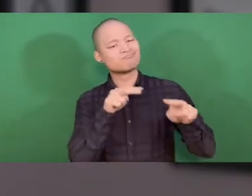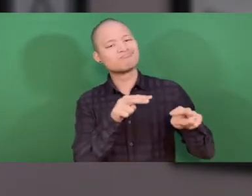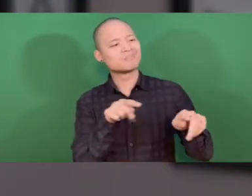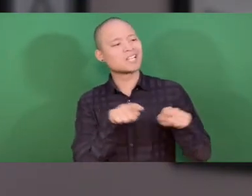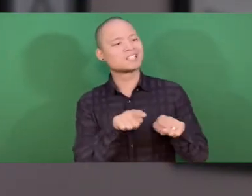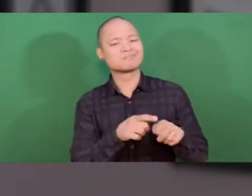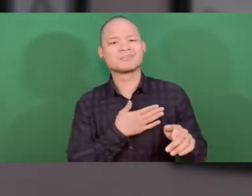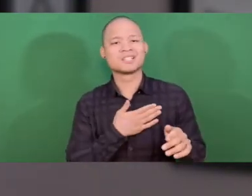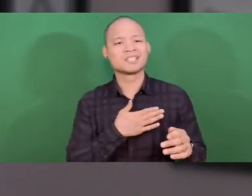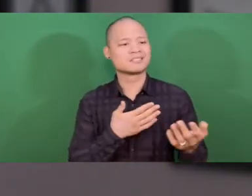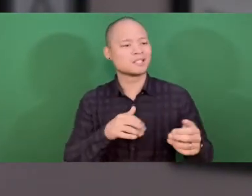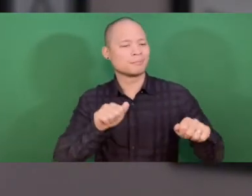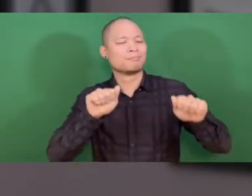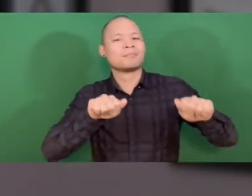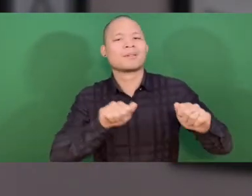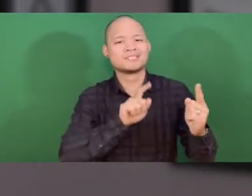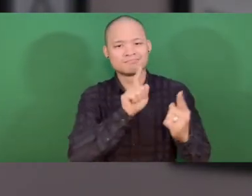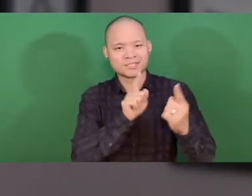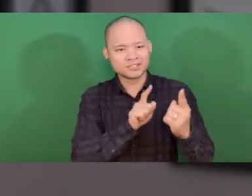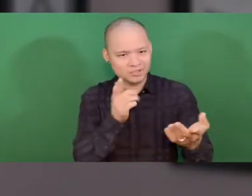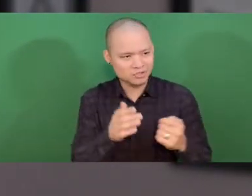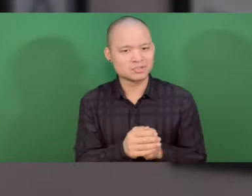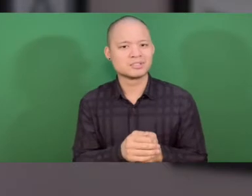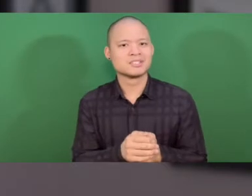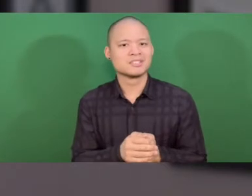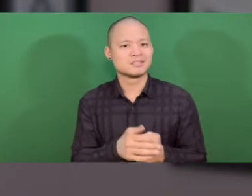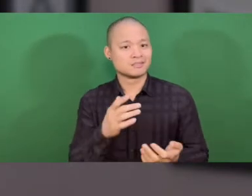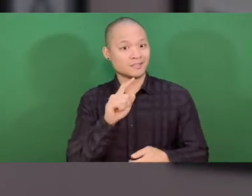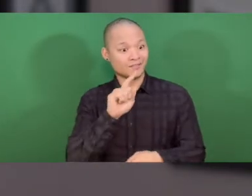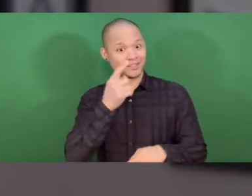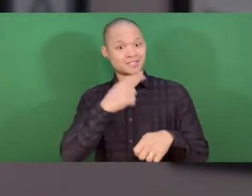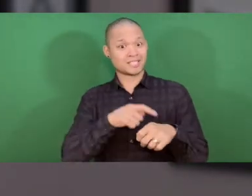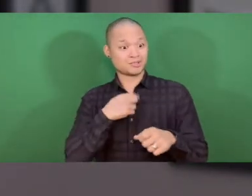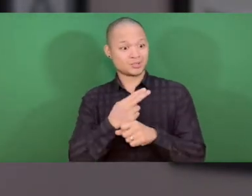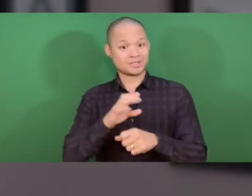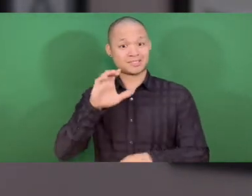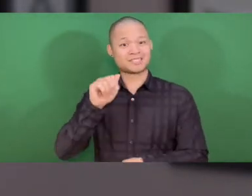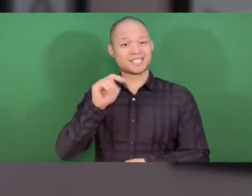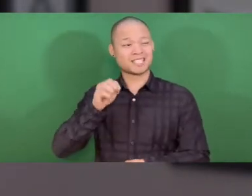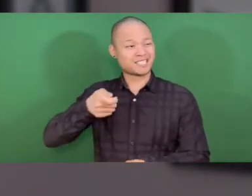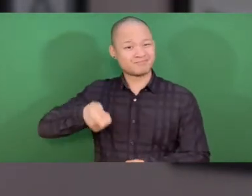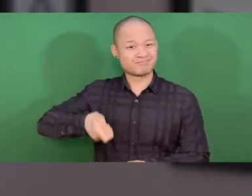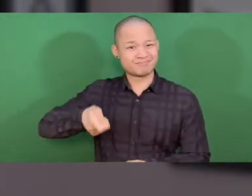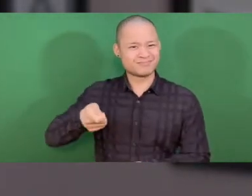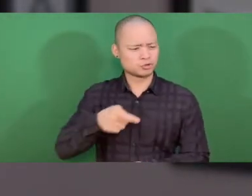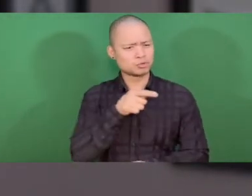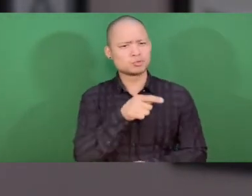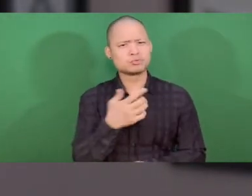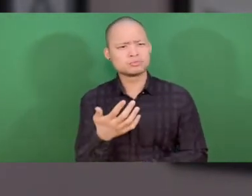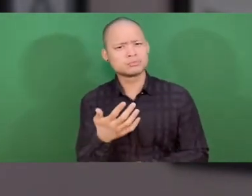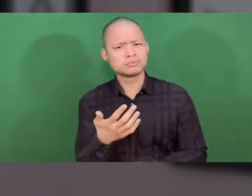an abilities mentor. I remember when I first started using a cane, you kind of made a point